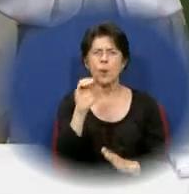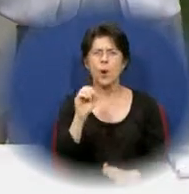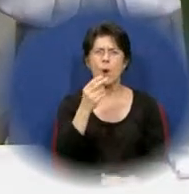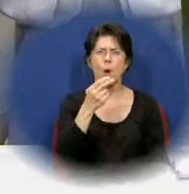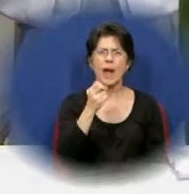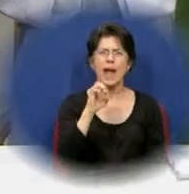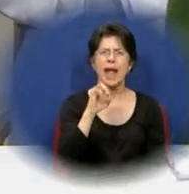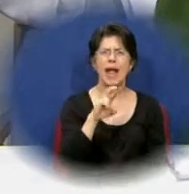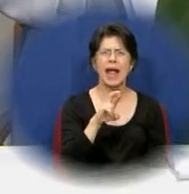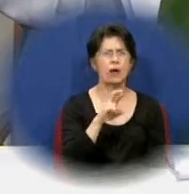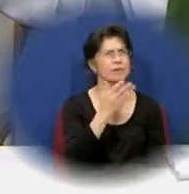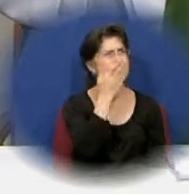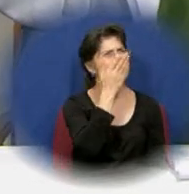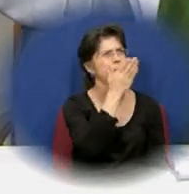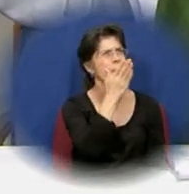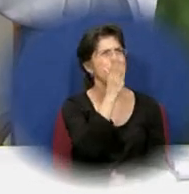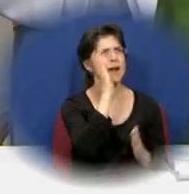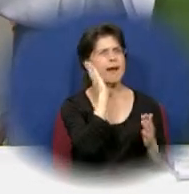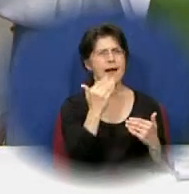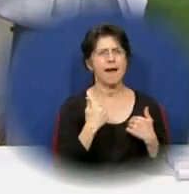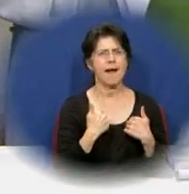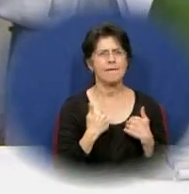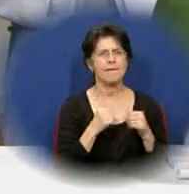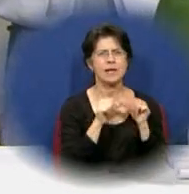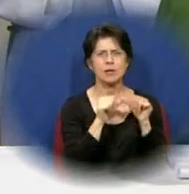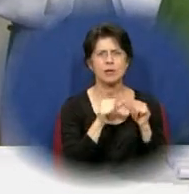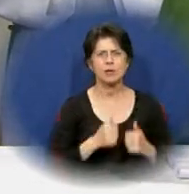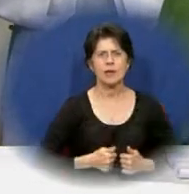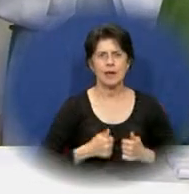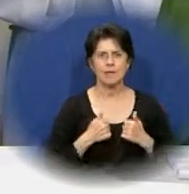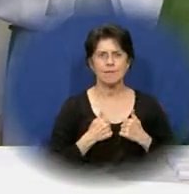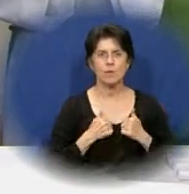you through your Son, Jesus Christ.